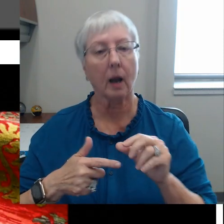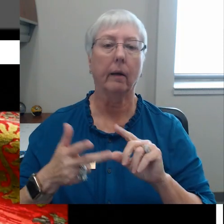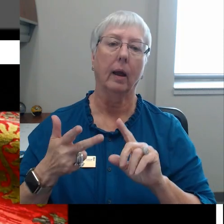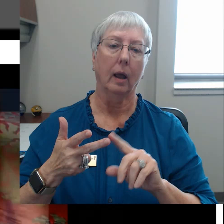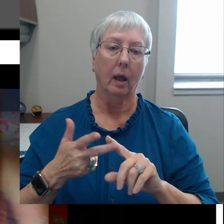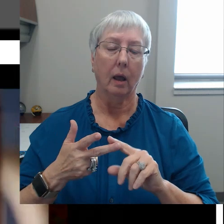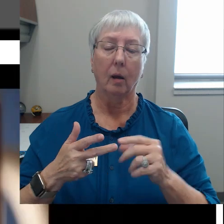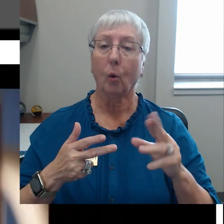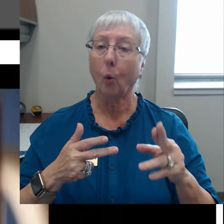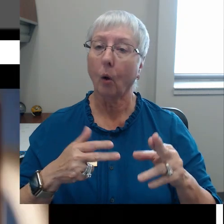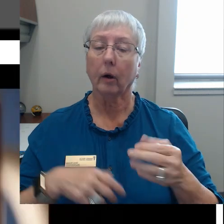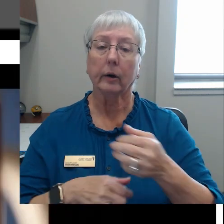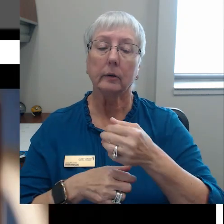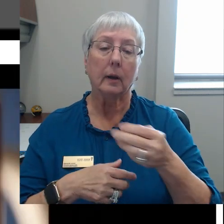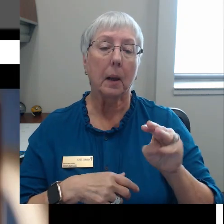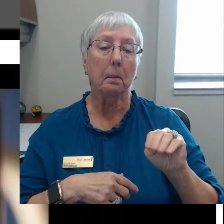or a mug.